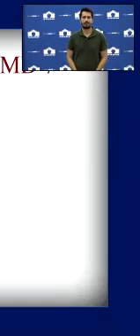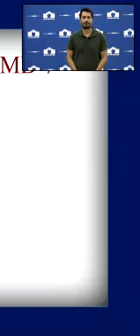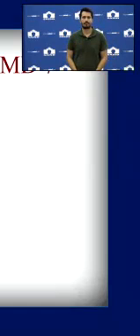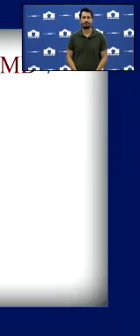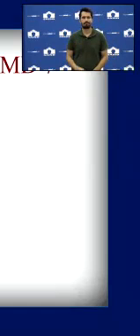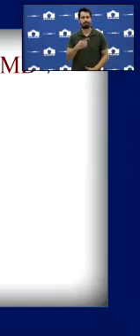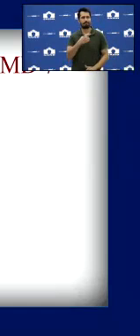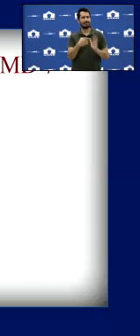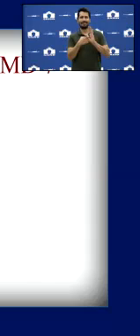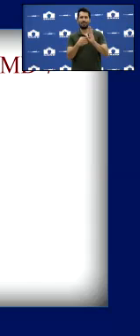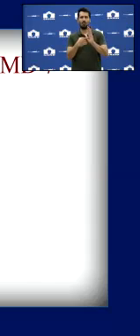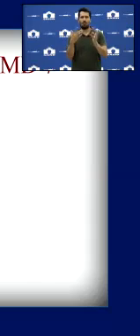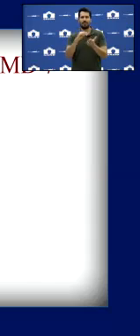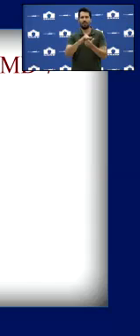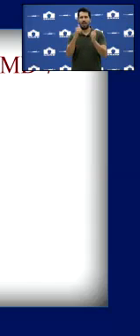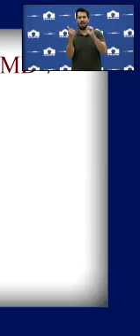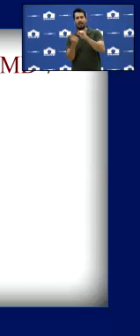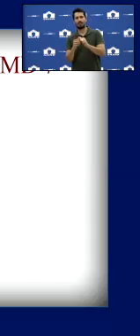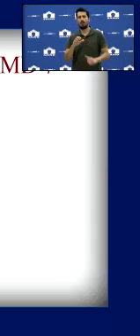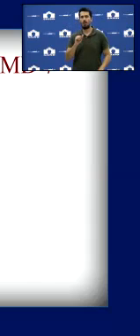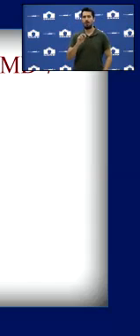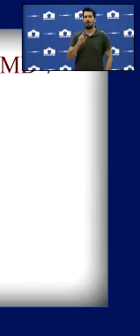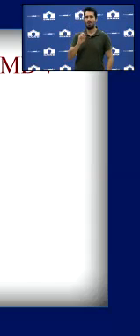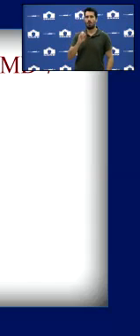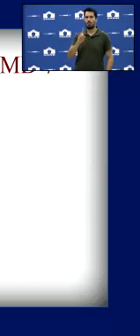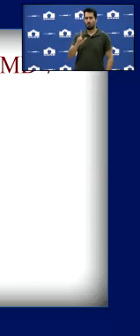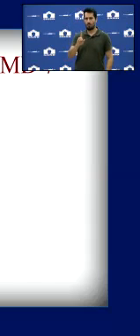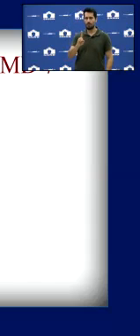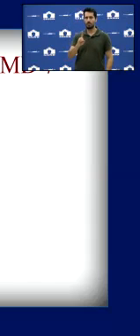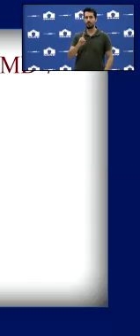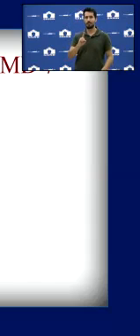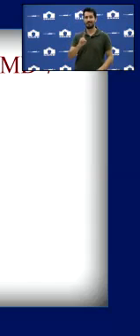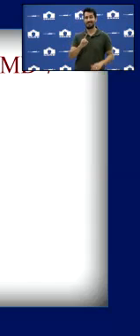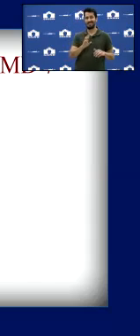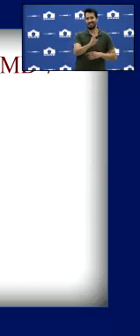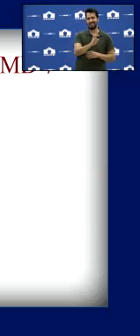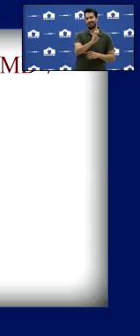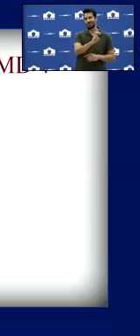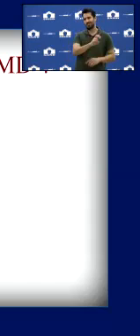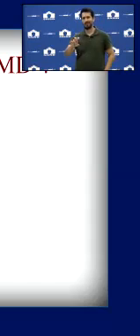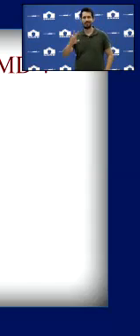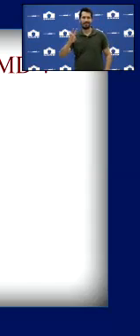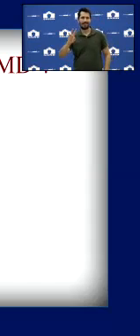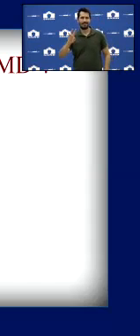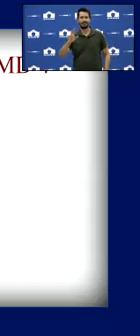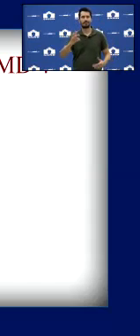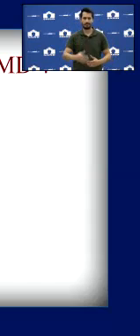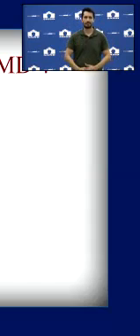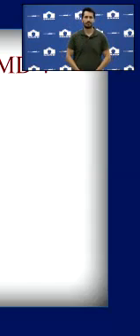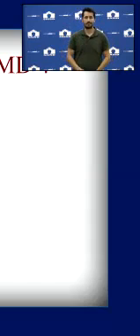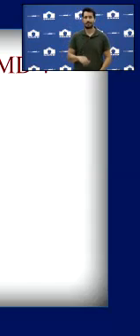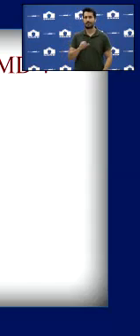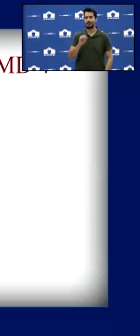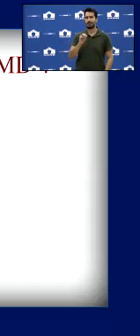Here's an illustration of those changes. So Arnold moving from out of single member District 6 to District 7.